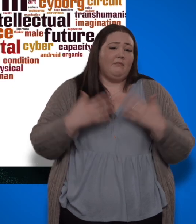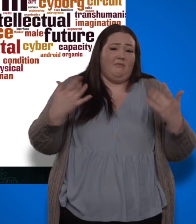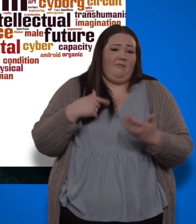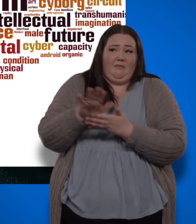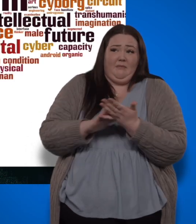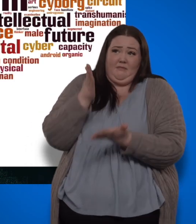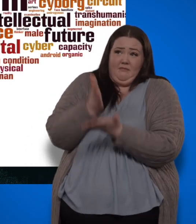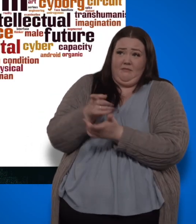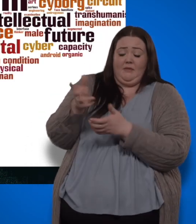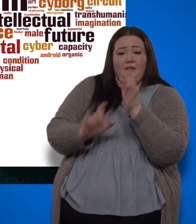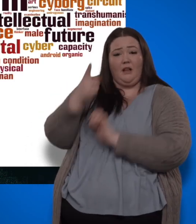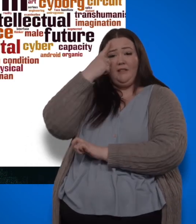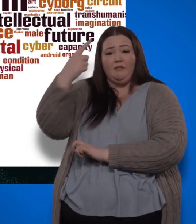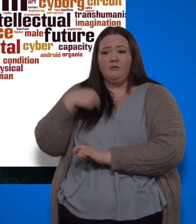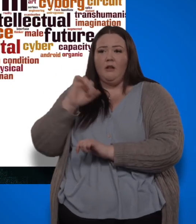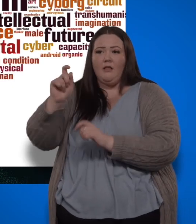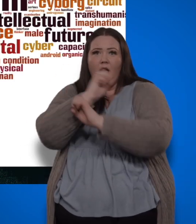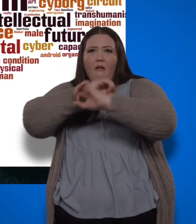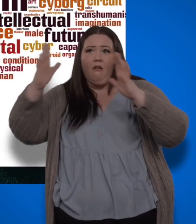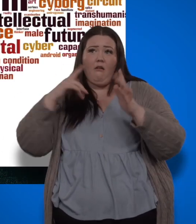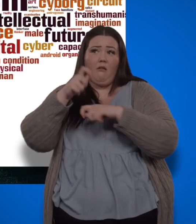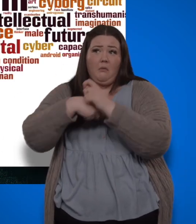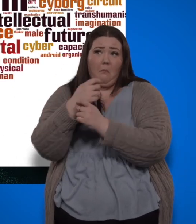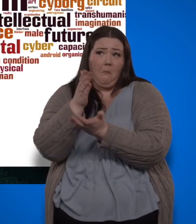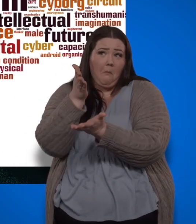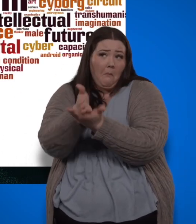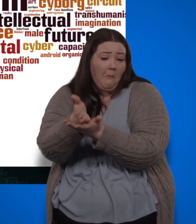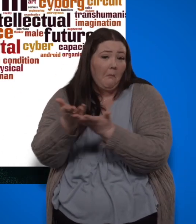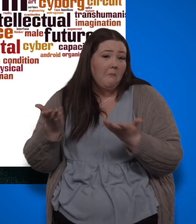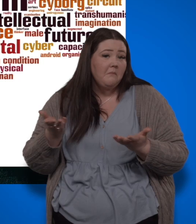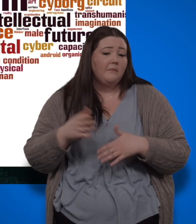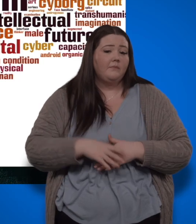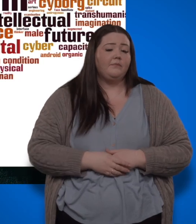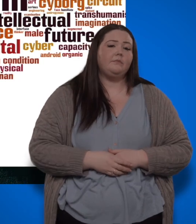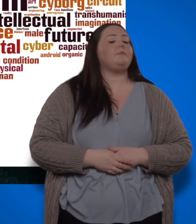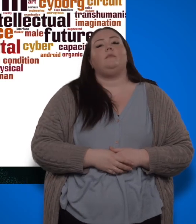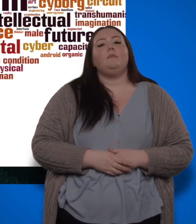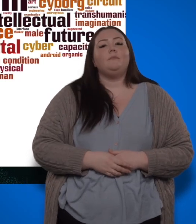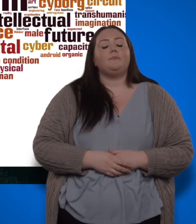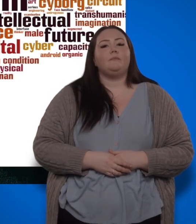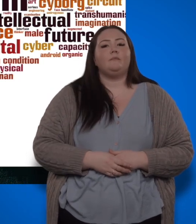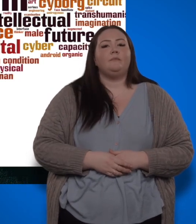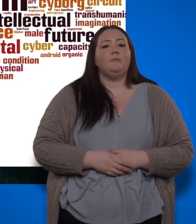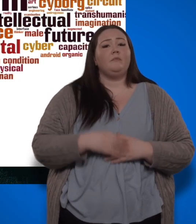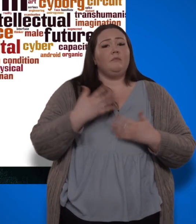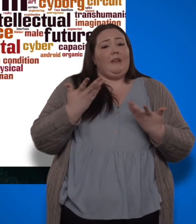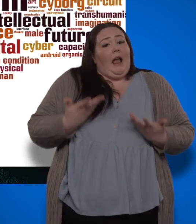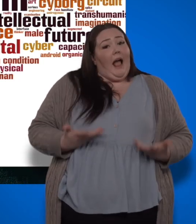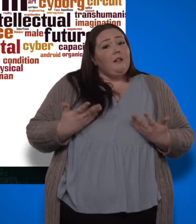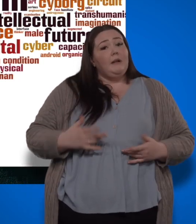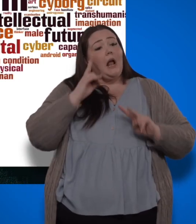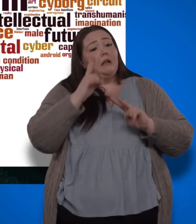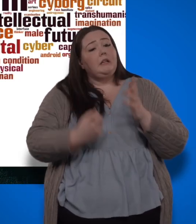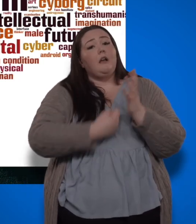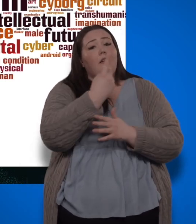novelists, fantasists, and so on. But interestingly, I think, in fact, we're already seeing a lot of what I would call